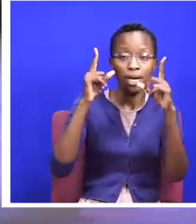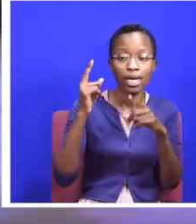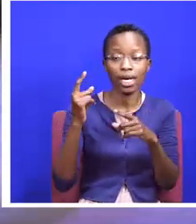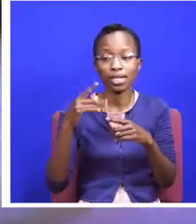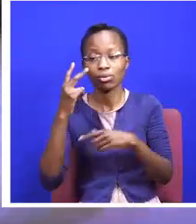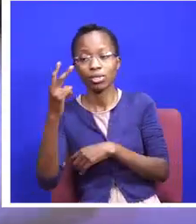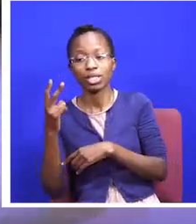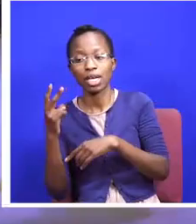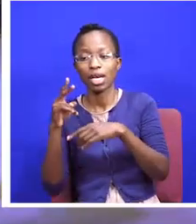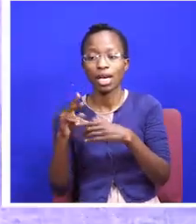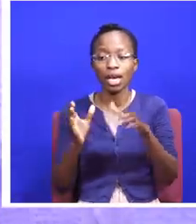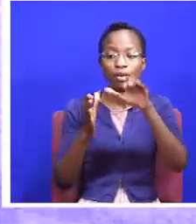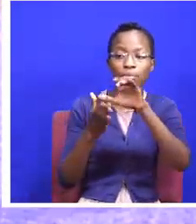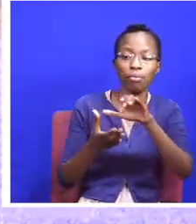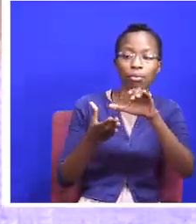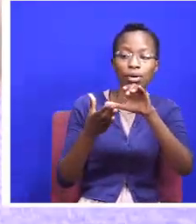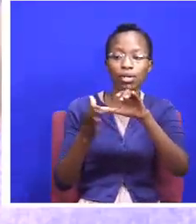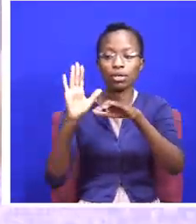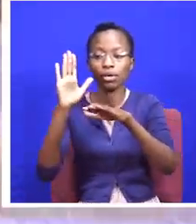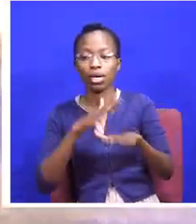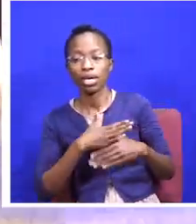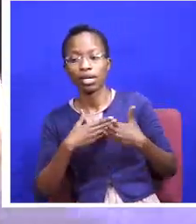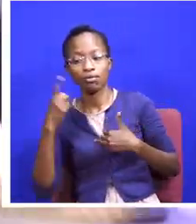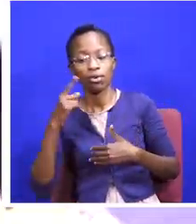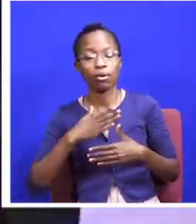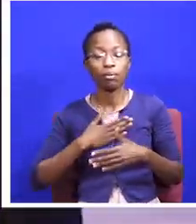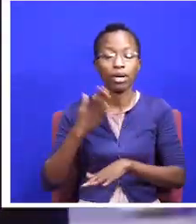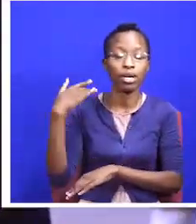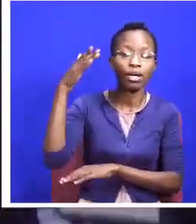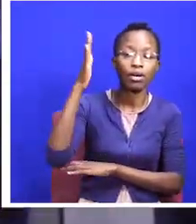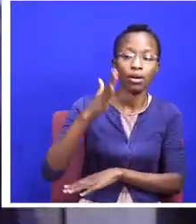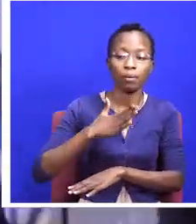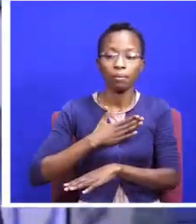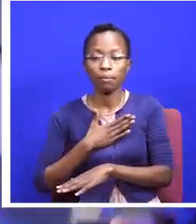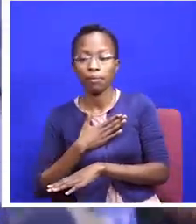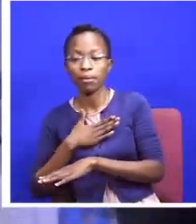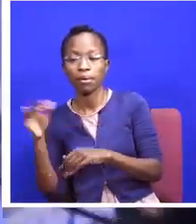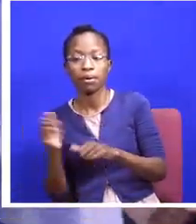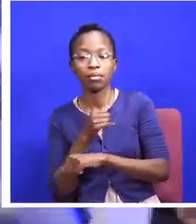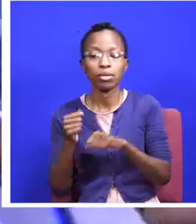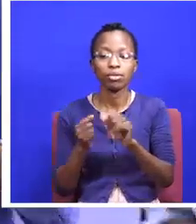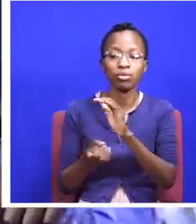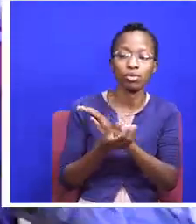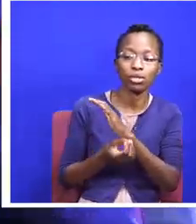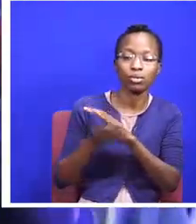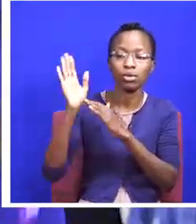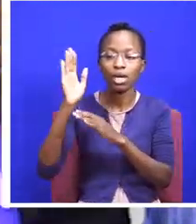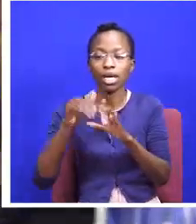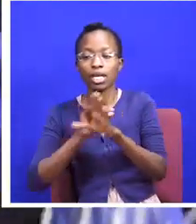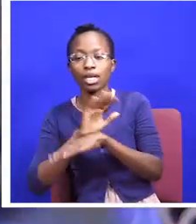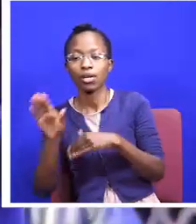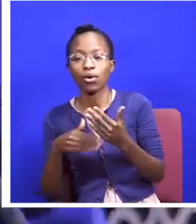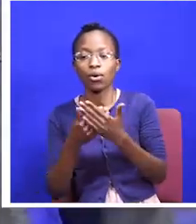you. You opened my eyes to see and poured out your heart for me. My